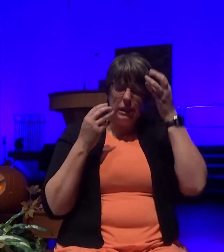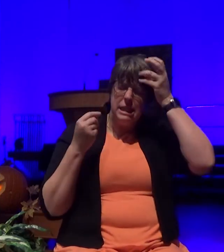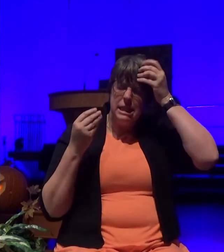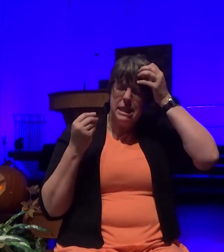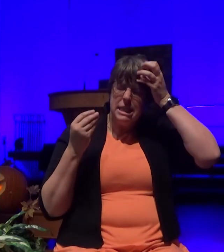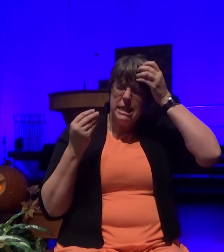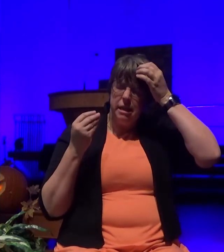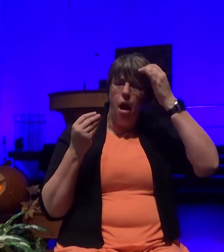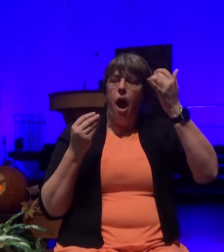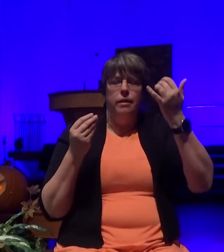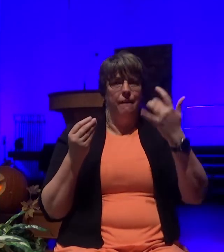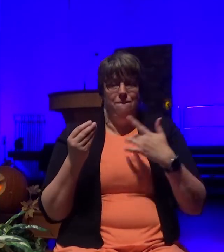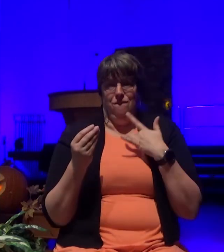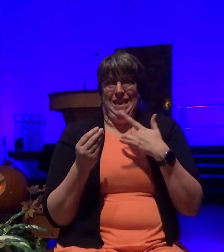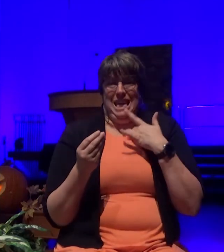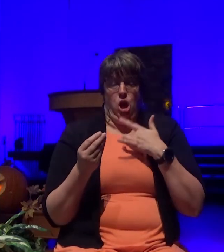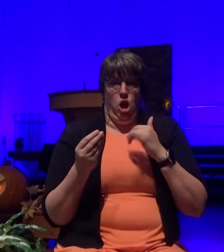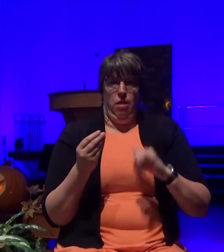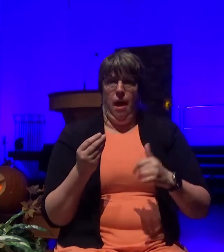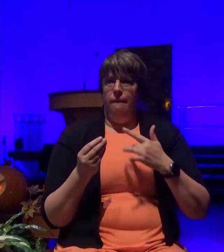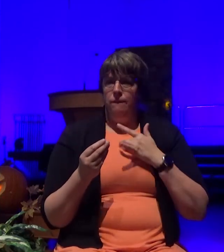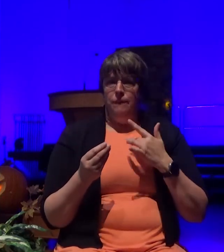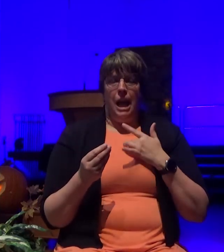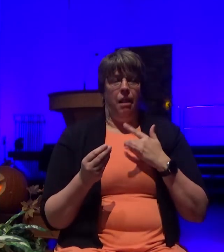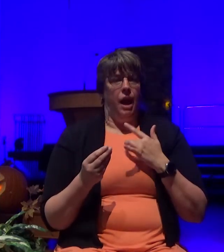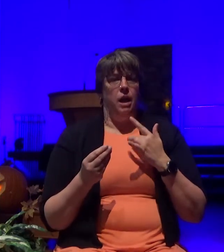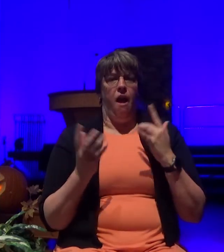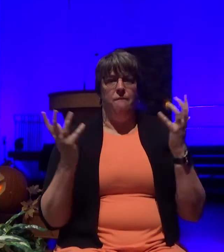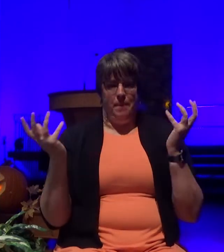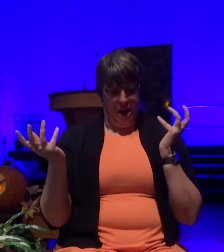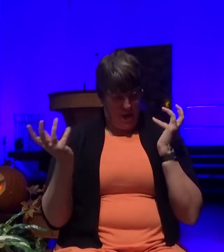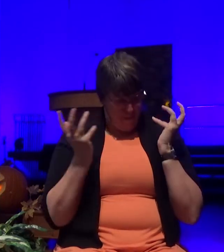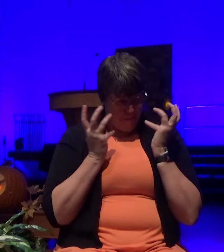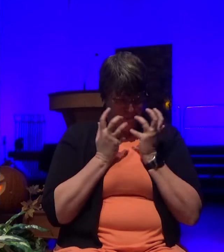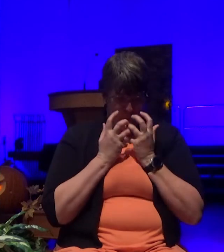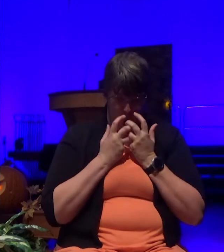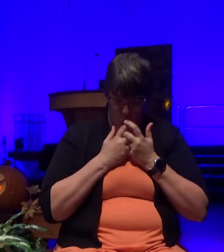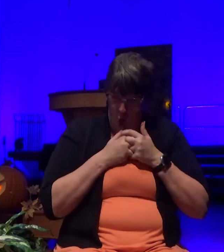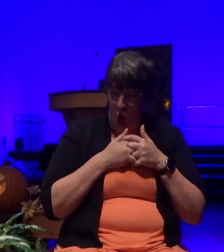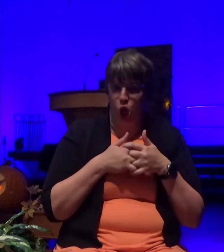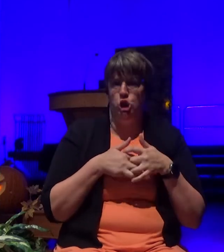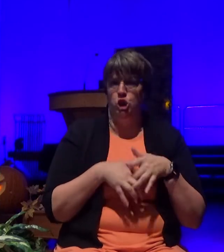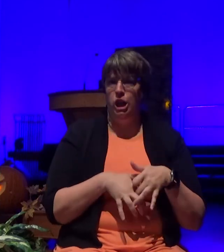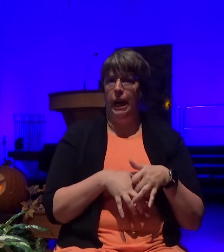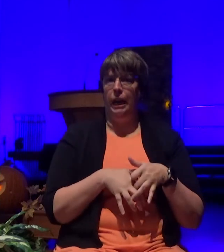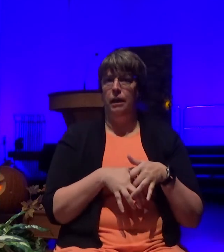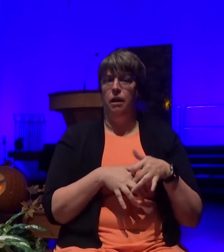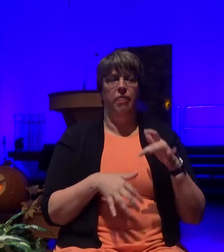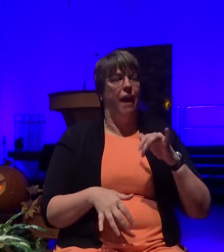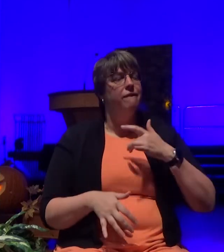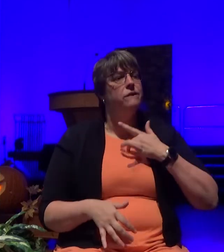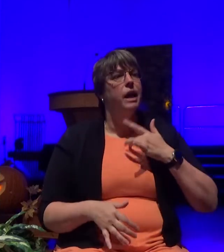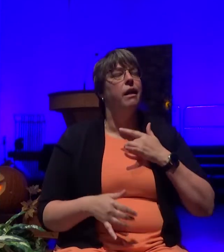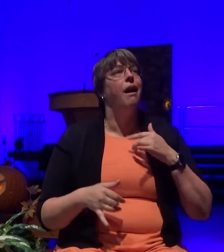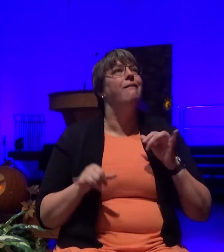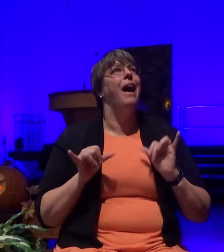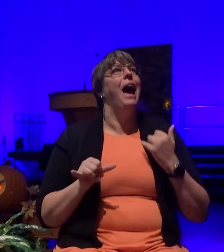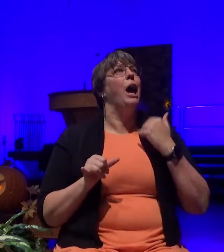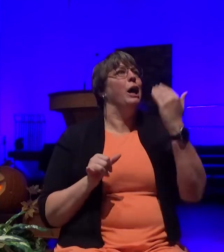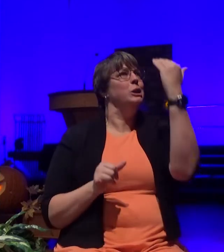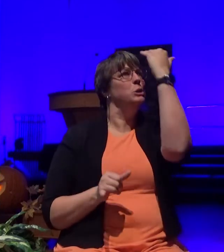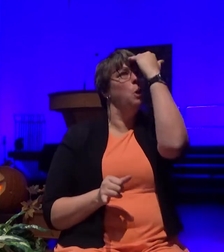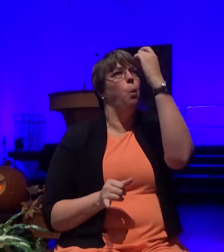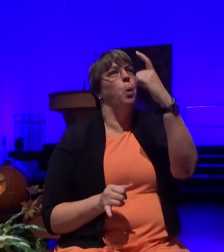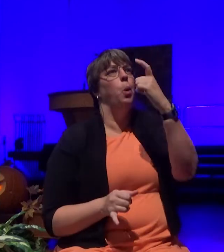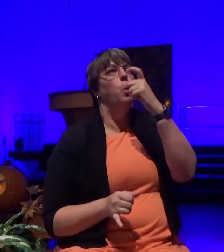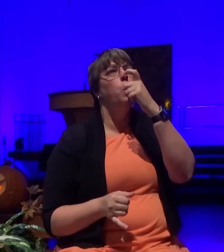even feel that feeling of being merged into the one, that feeling of, I know who I am, but I feel so connected.